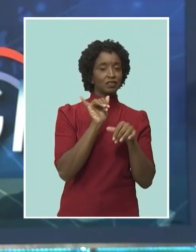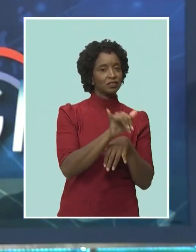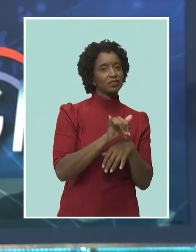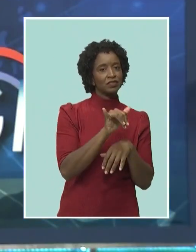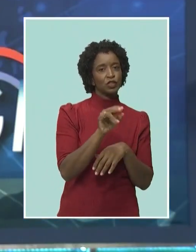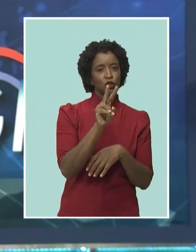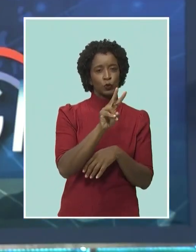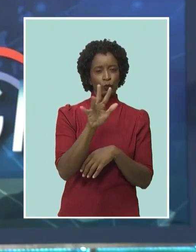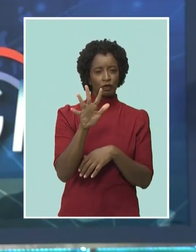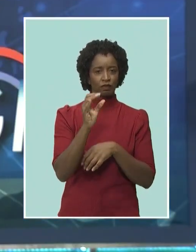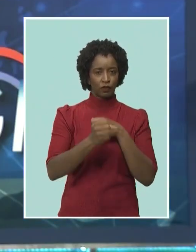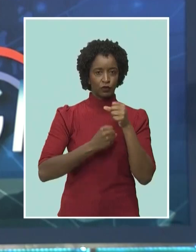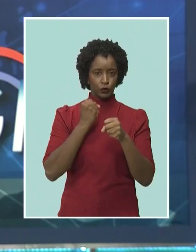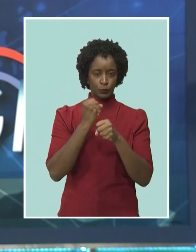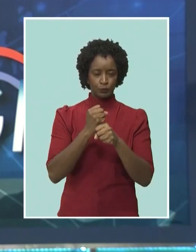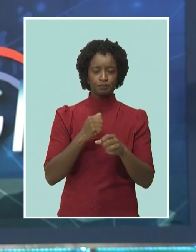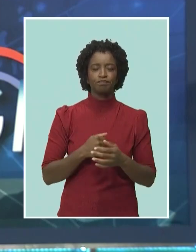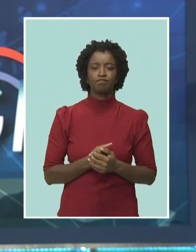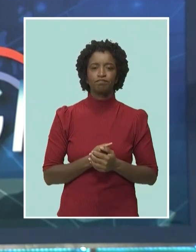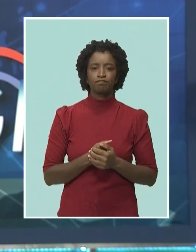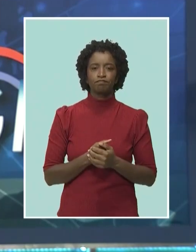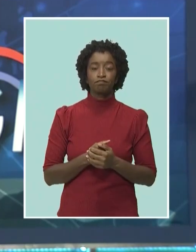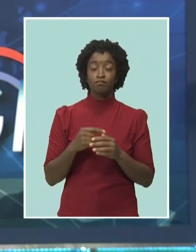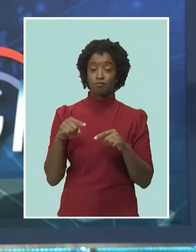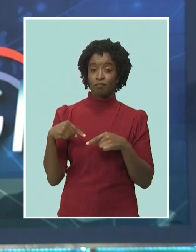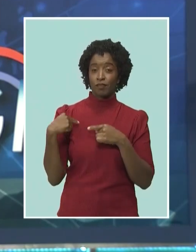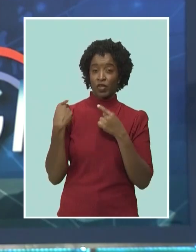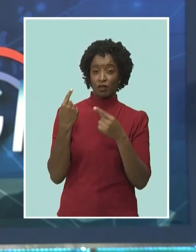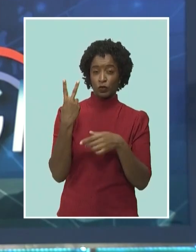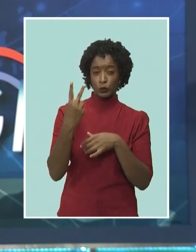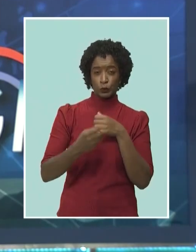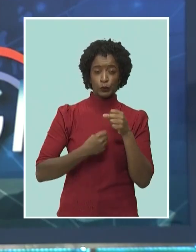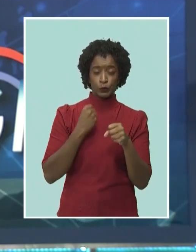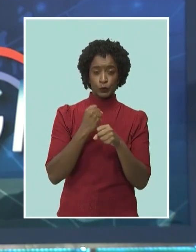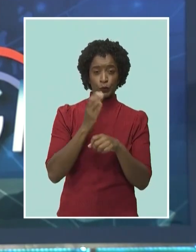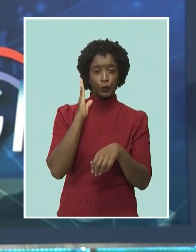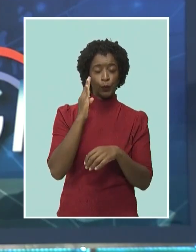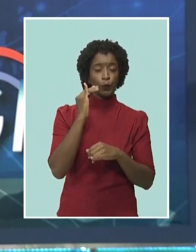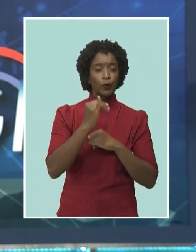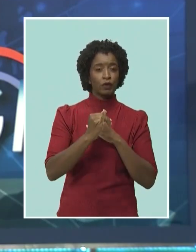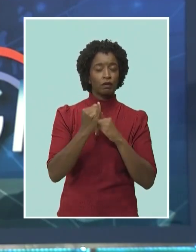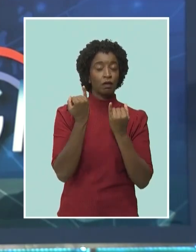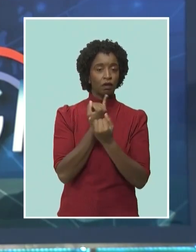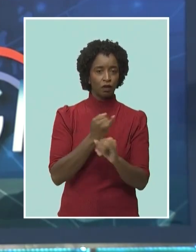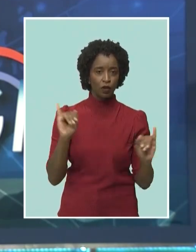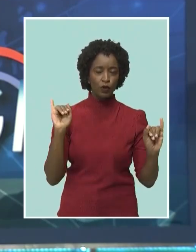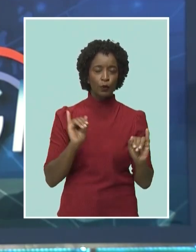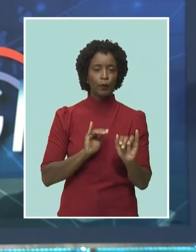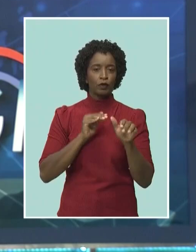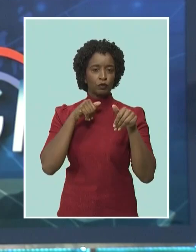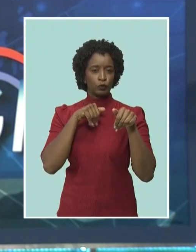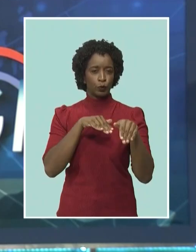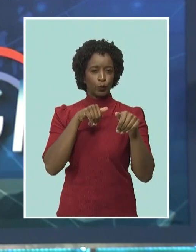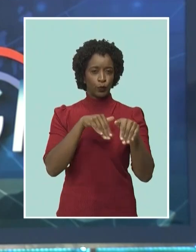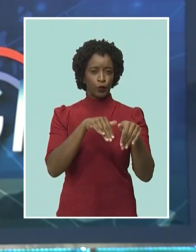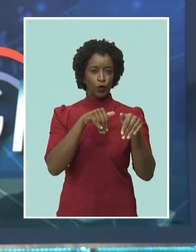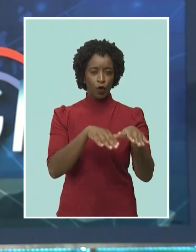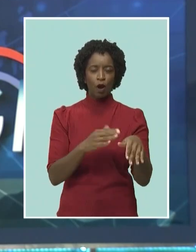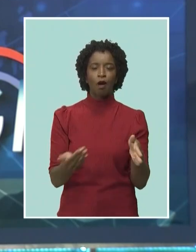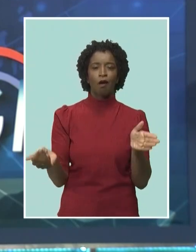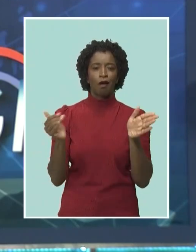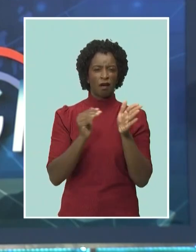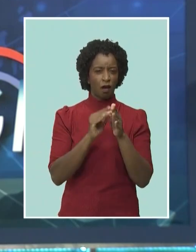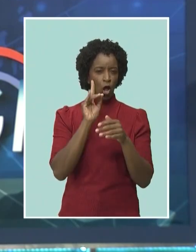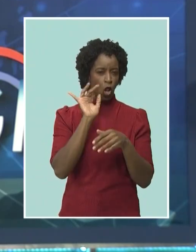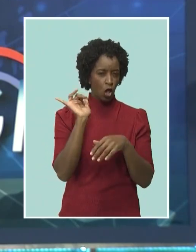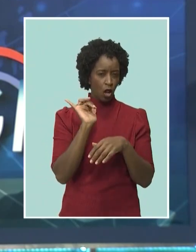For the first time in over 2 years, the Independence Parade will return to its grand scale. The COVID-19 pandemic restricted numbers back in